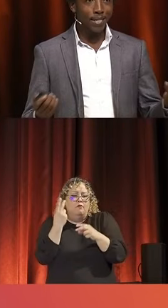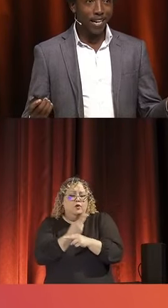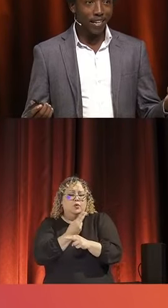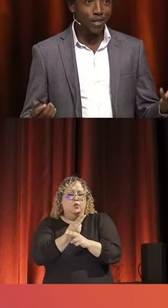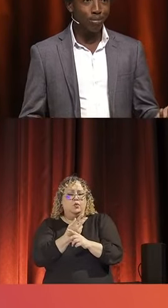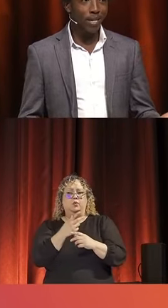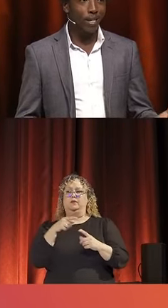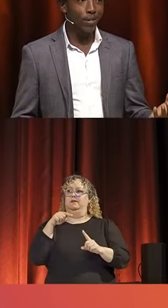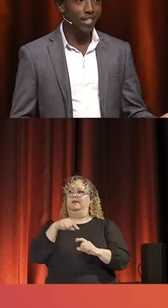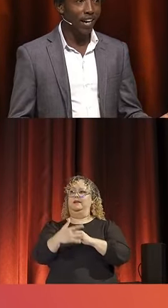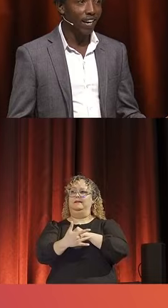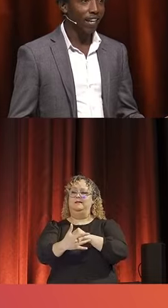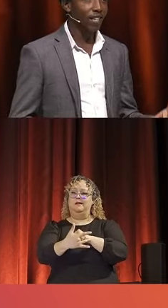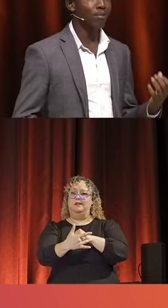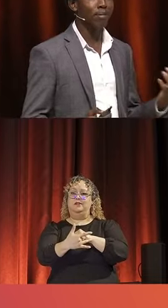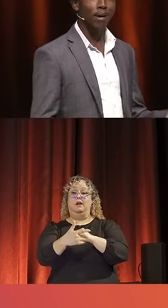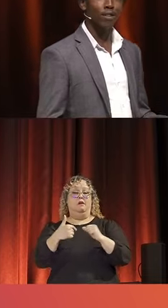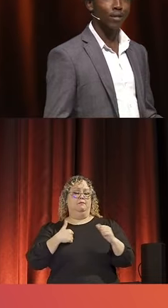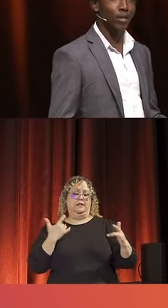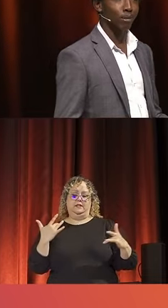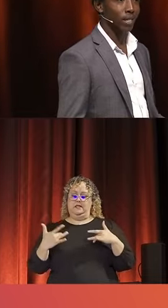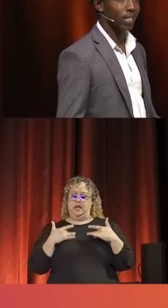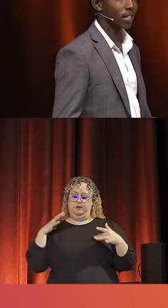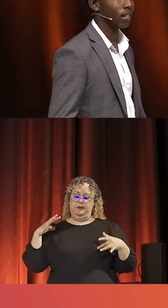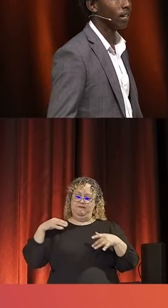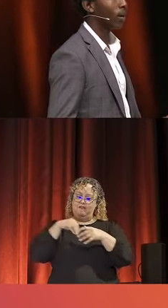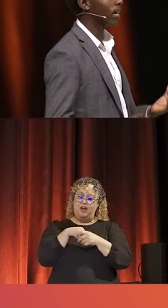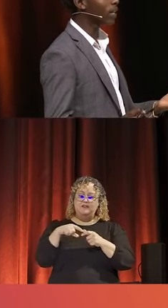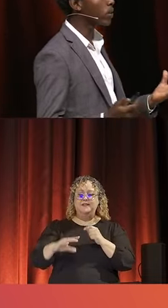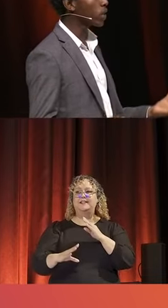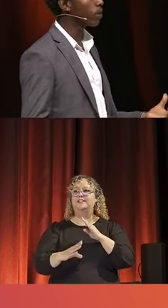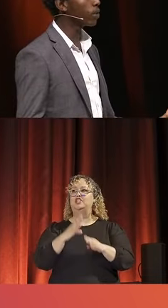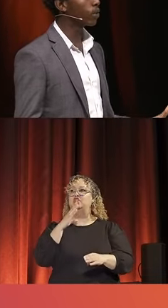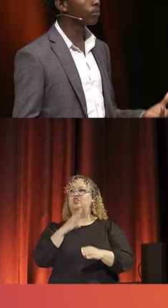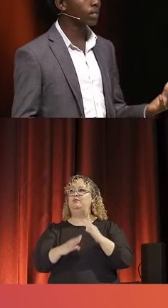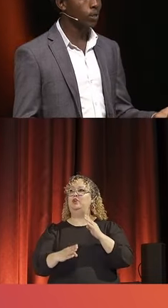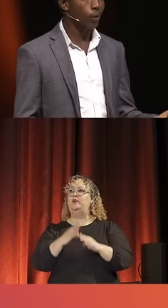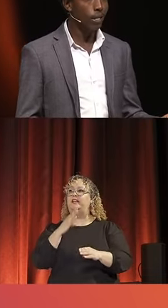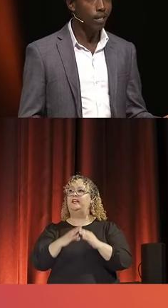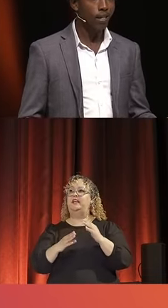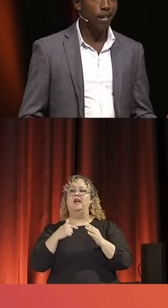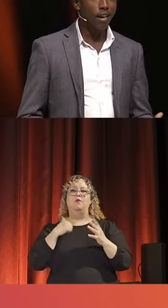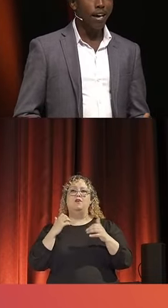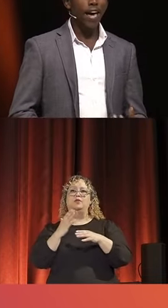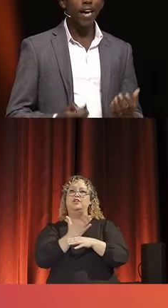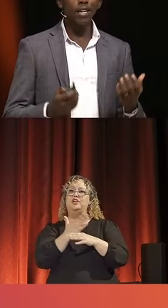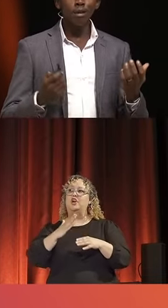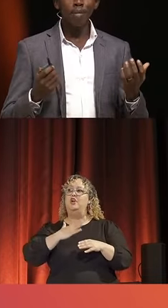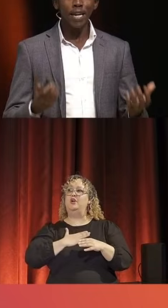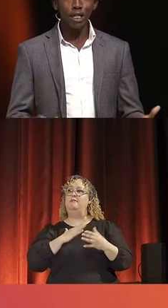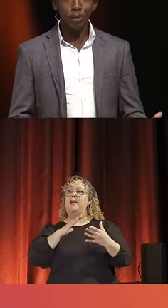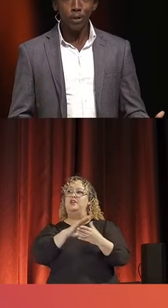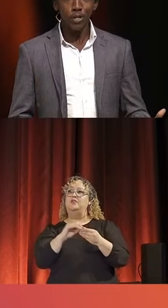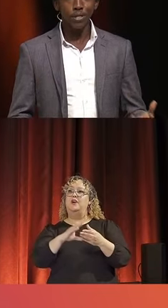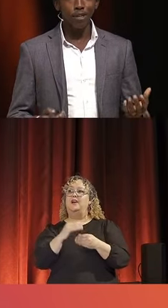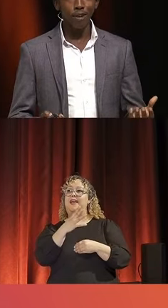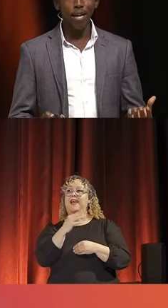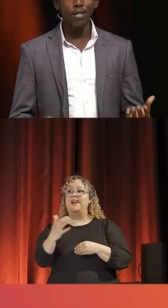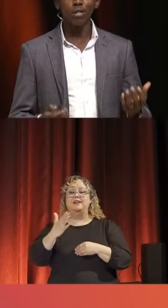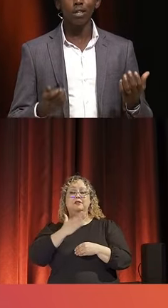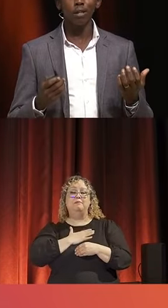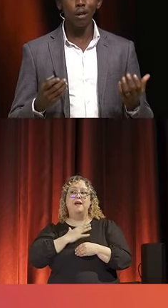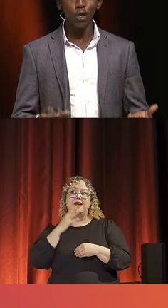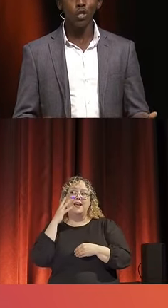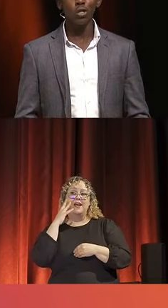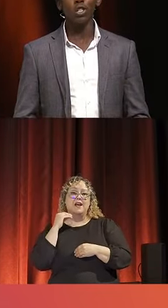I'm excited to be here at CHI and to be a part of this community. I'd like to share with you my story and my experience that I've